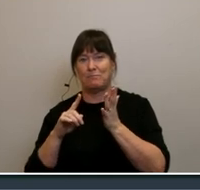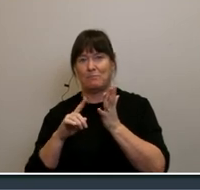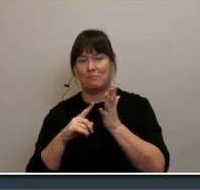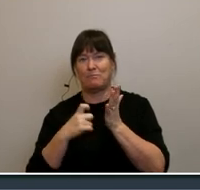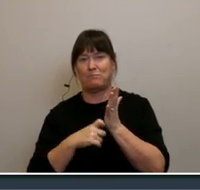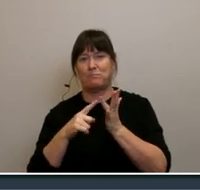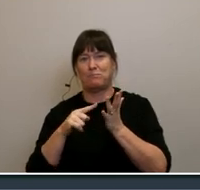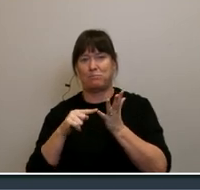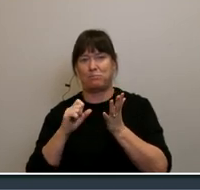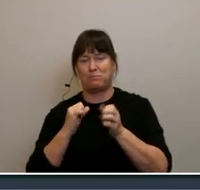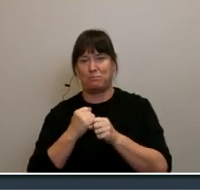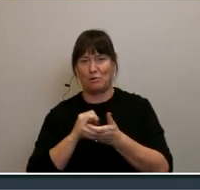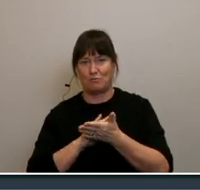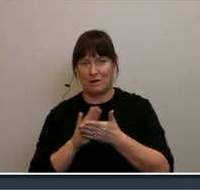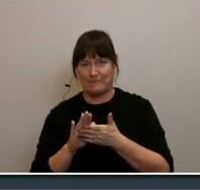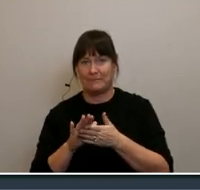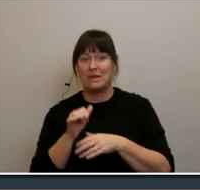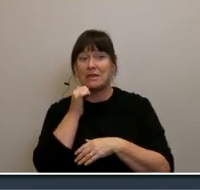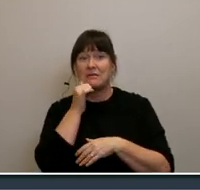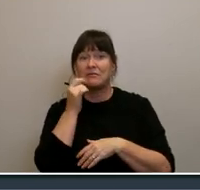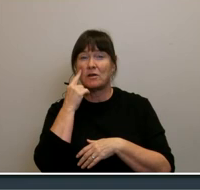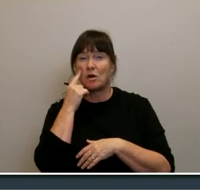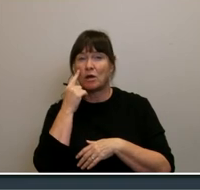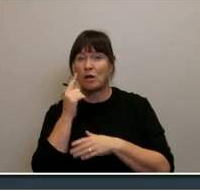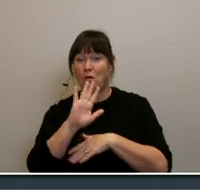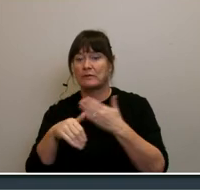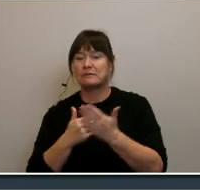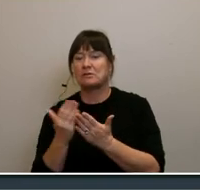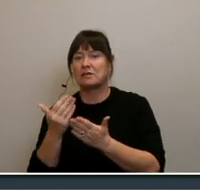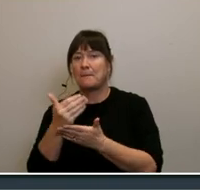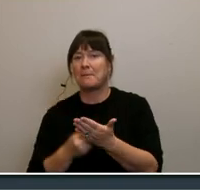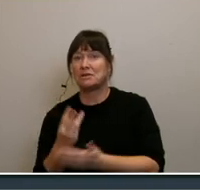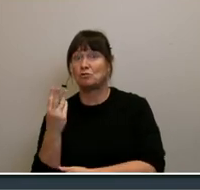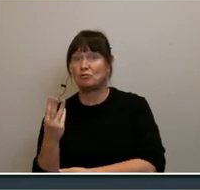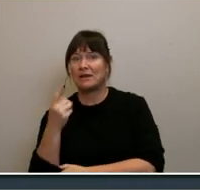submission. And I wonder if you could find page 3 of our submission and look at that.